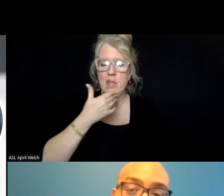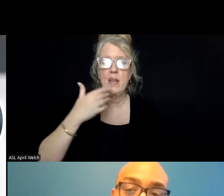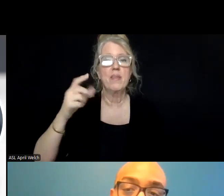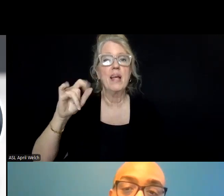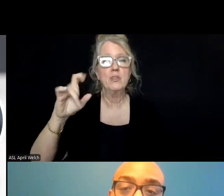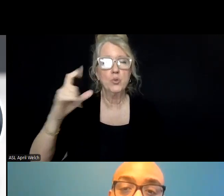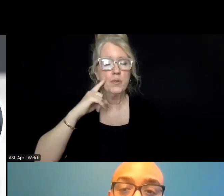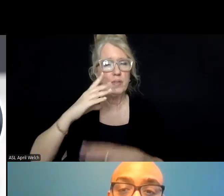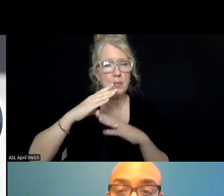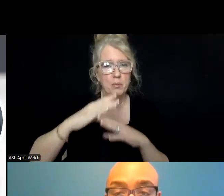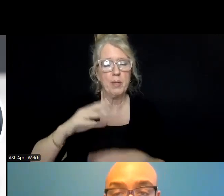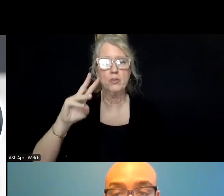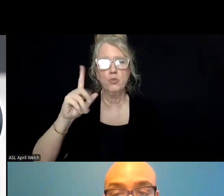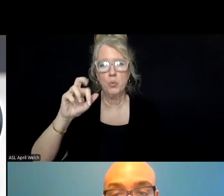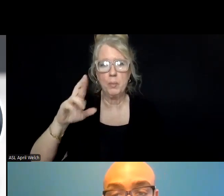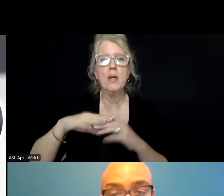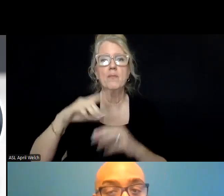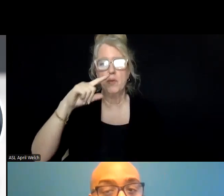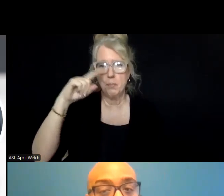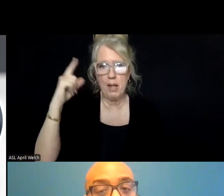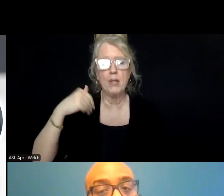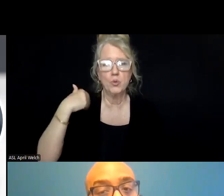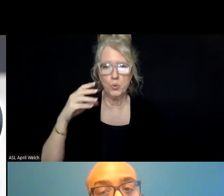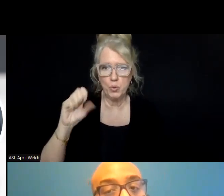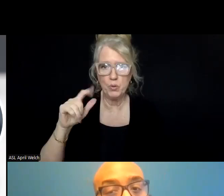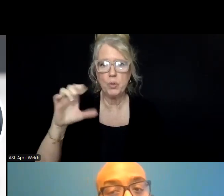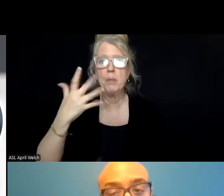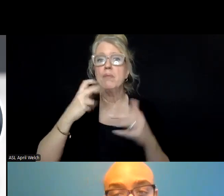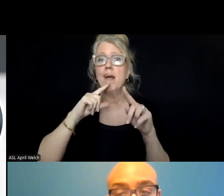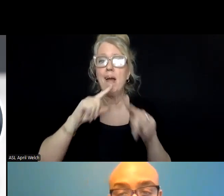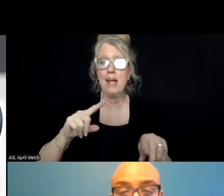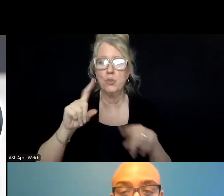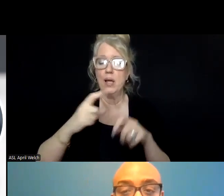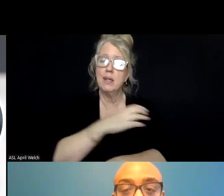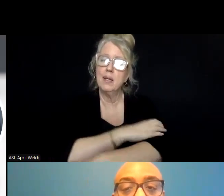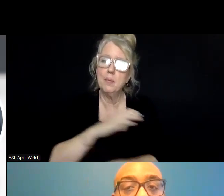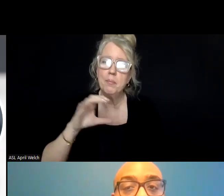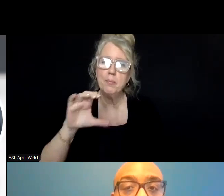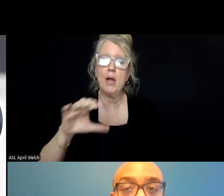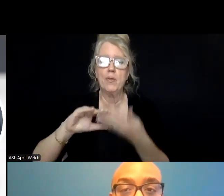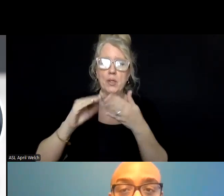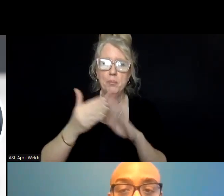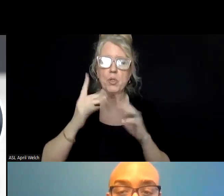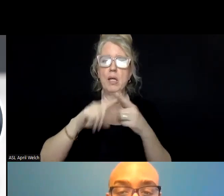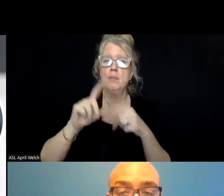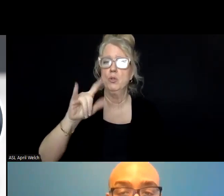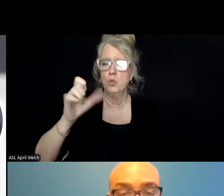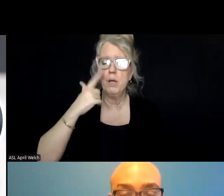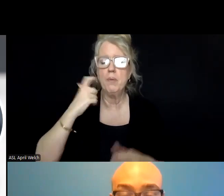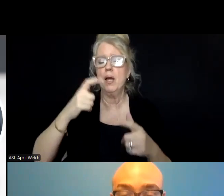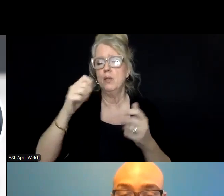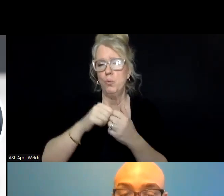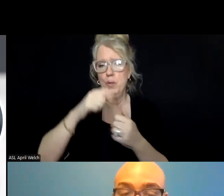prevention webinar on Black youth suicide. So it's called Answering the Call, Empowering Communities to Prevent Suicide Among Black Youth. That